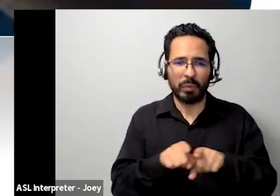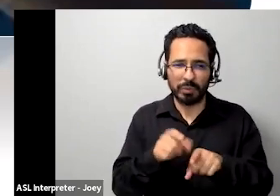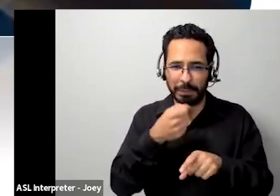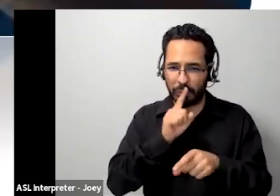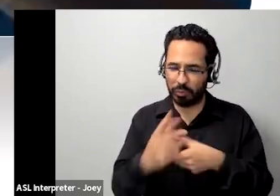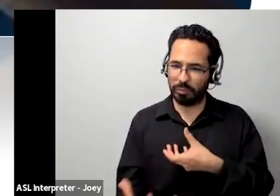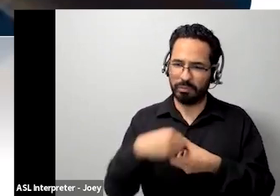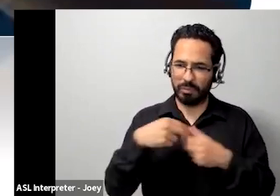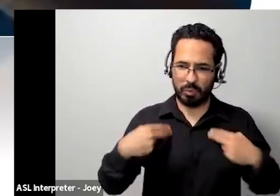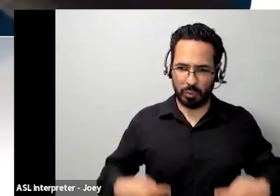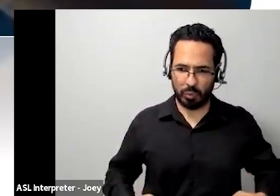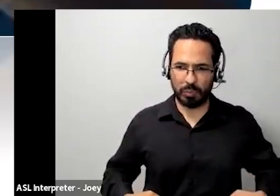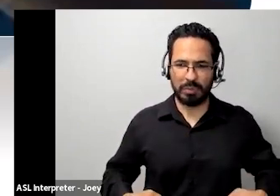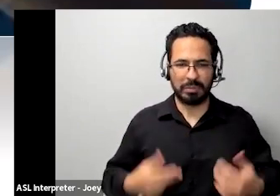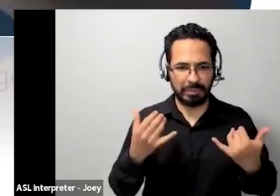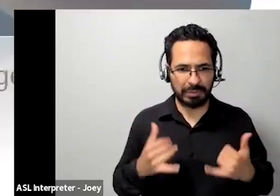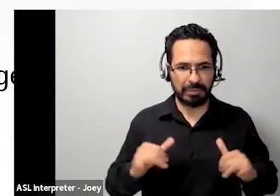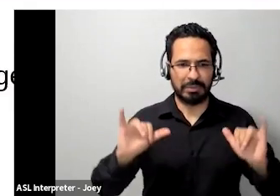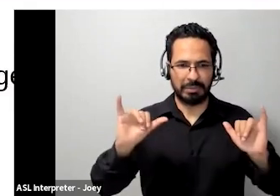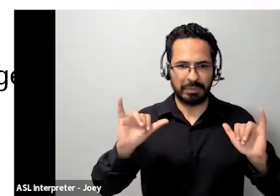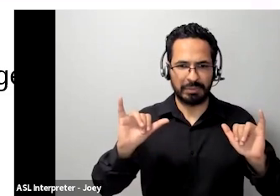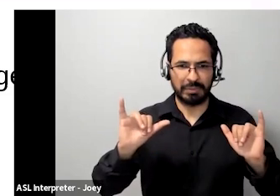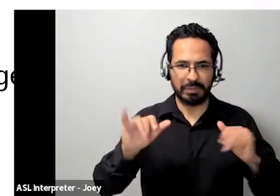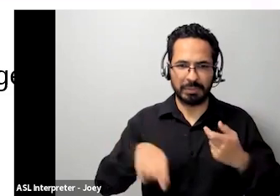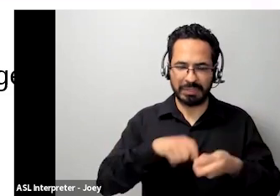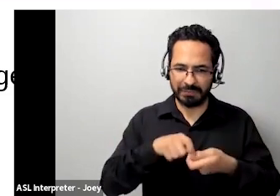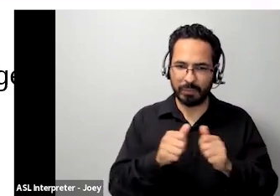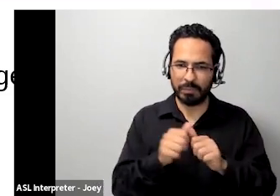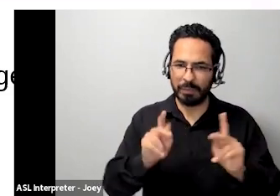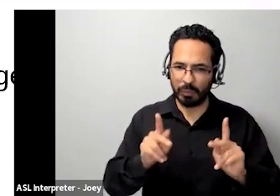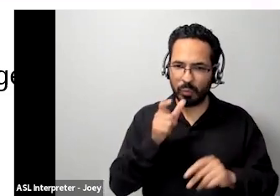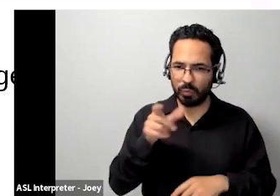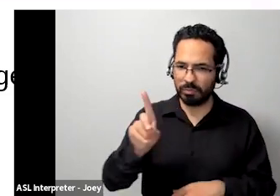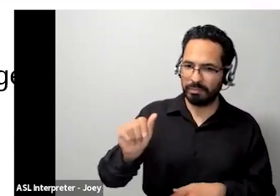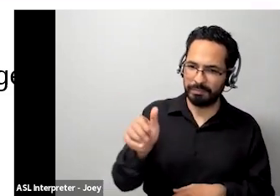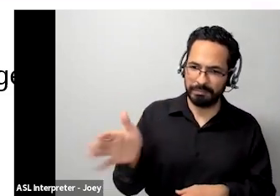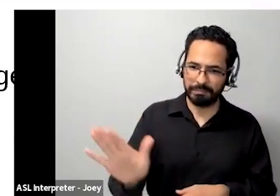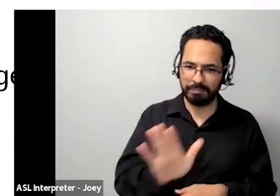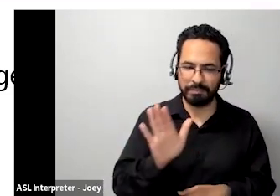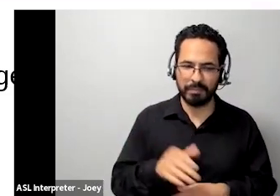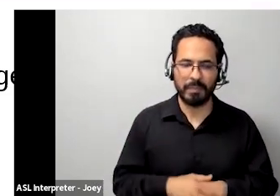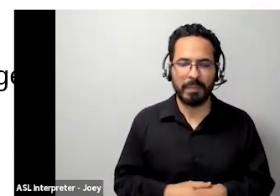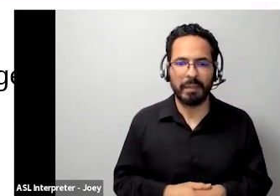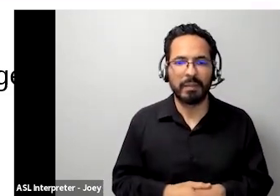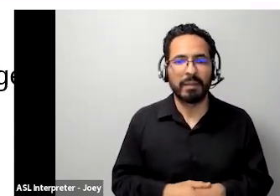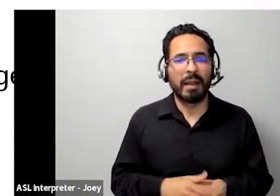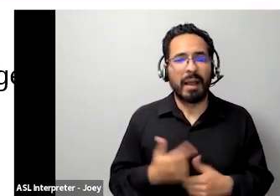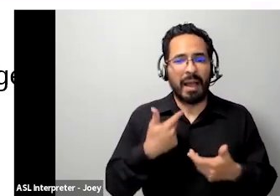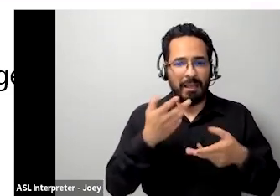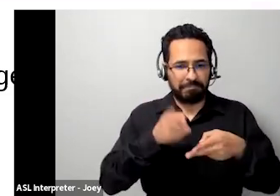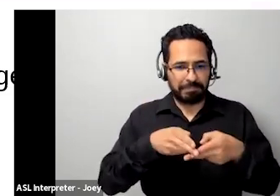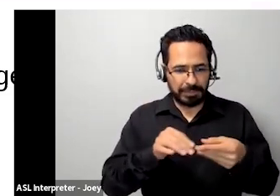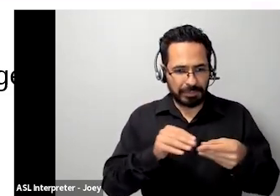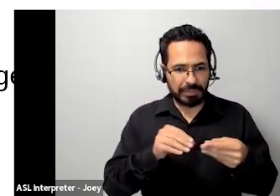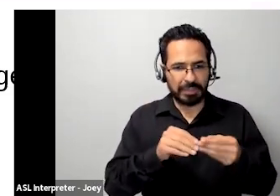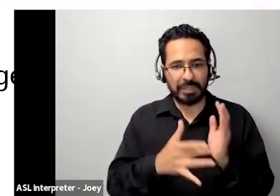loop when we're doing all of this, especially people with disabilities. I mentioned the technology,